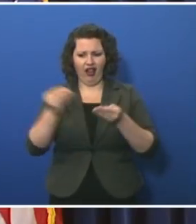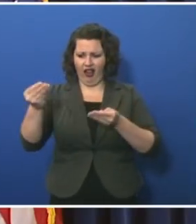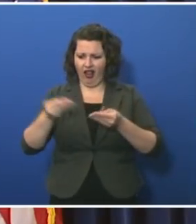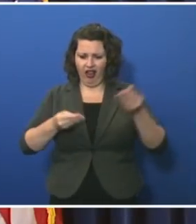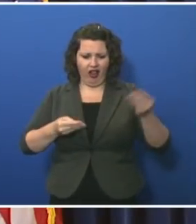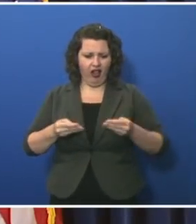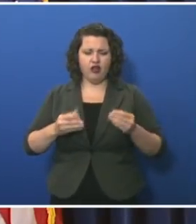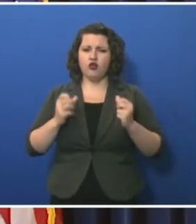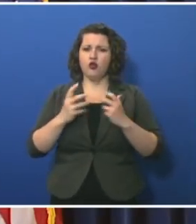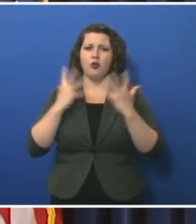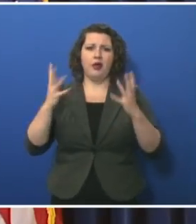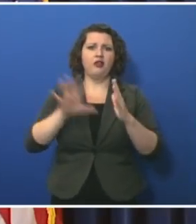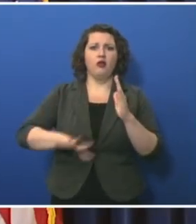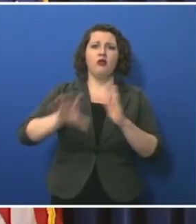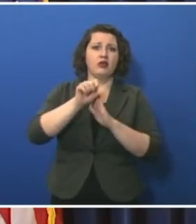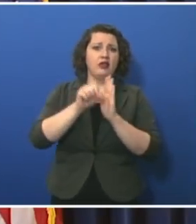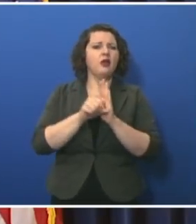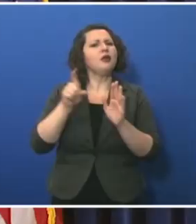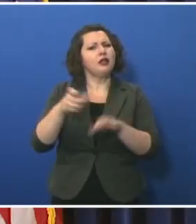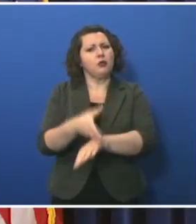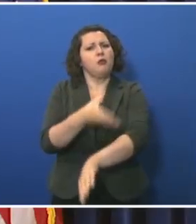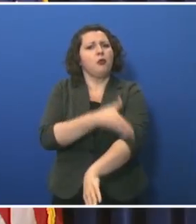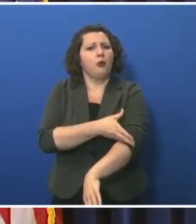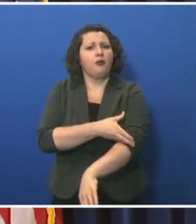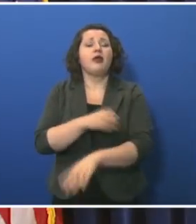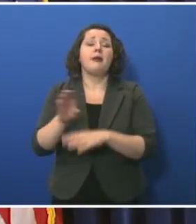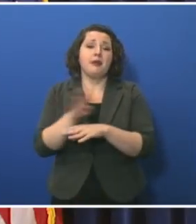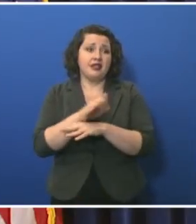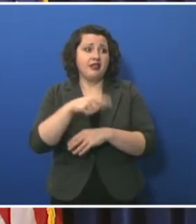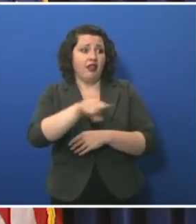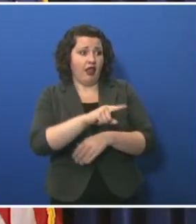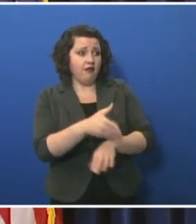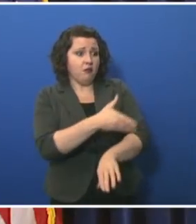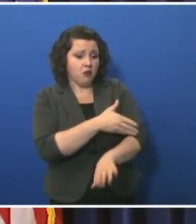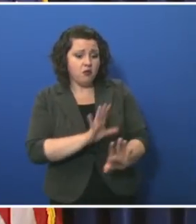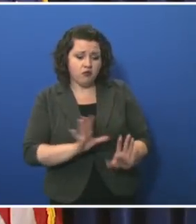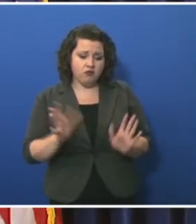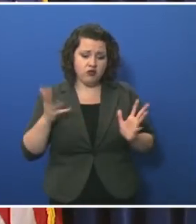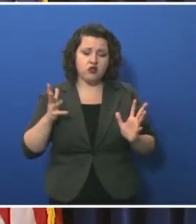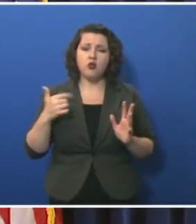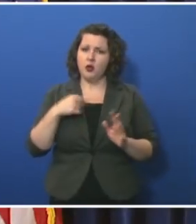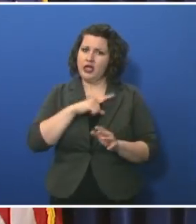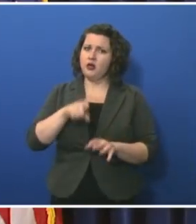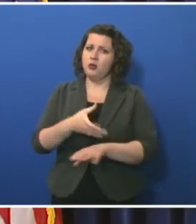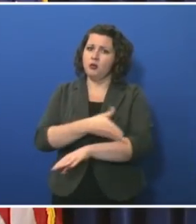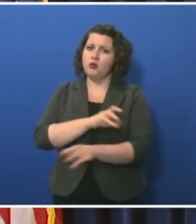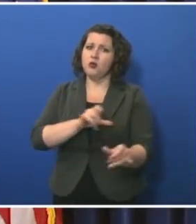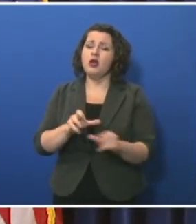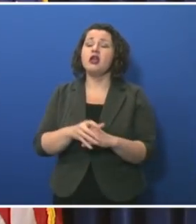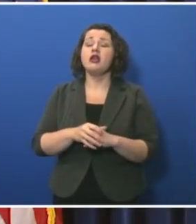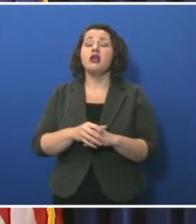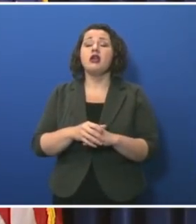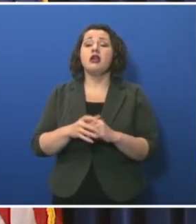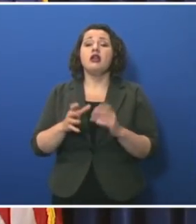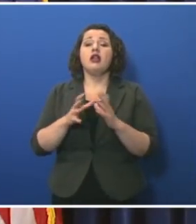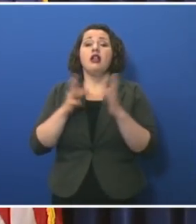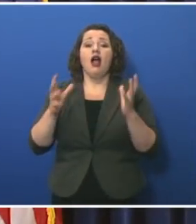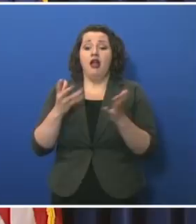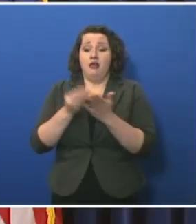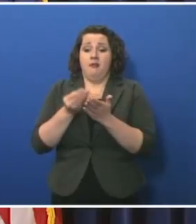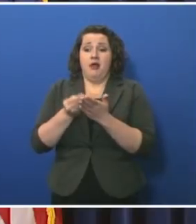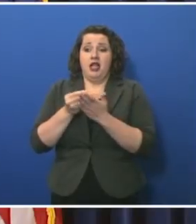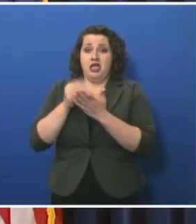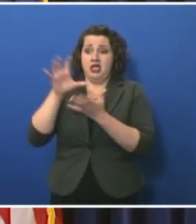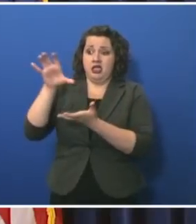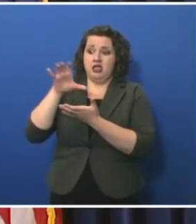the state, and we can do better. We should do better. Businesses are doing better. A large chunk of the funding is